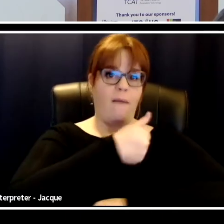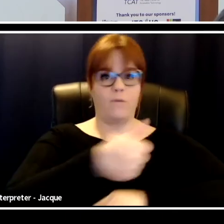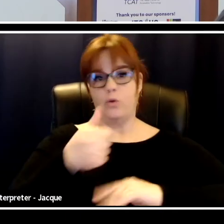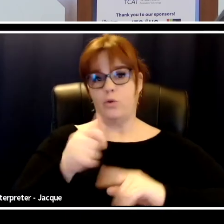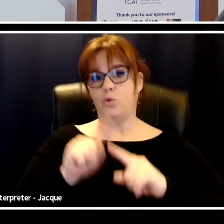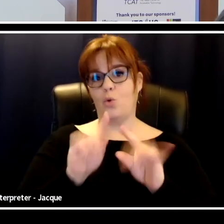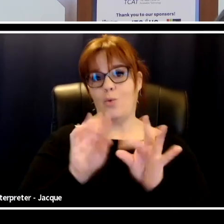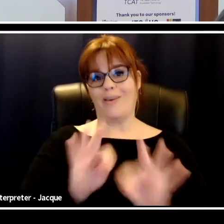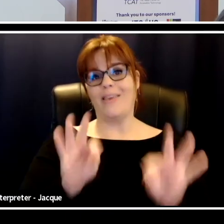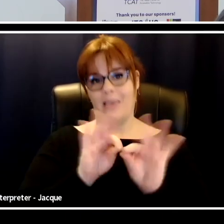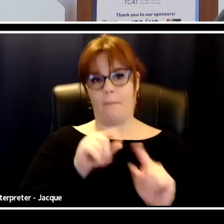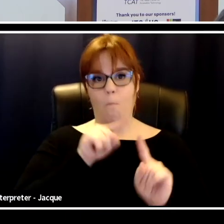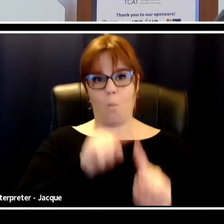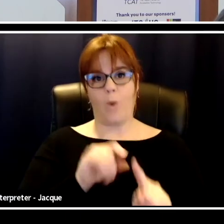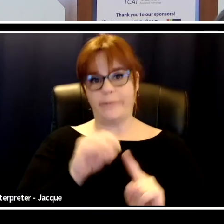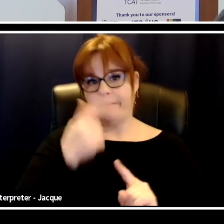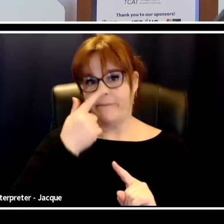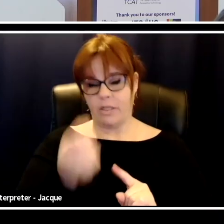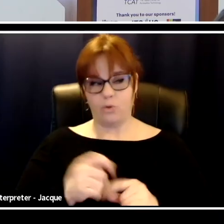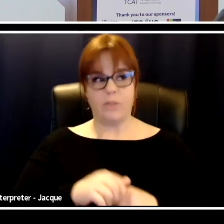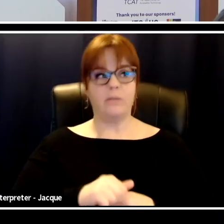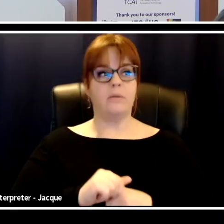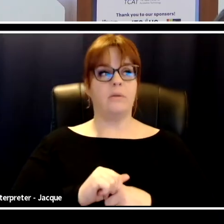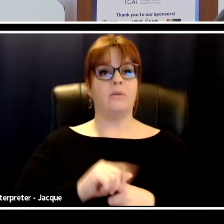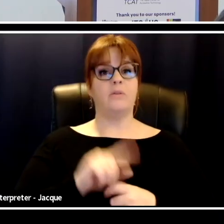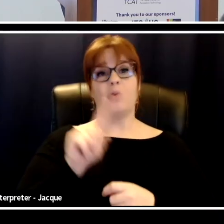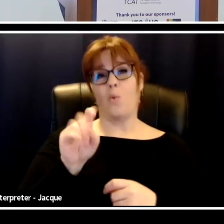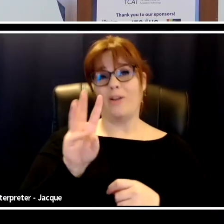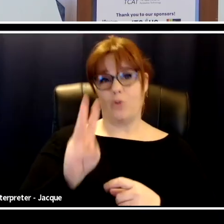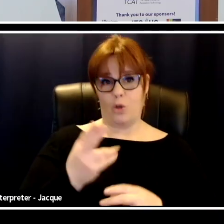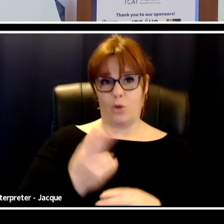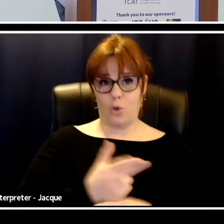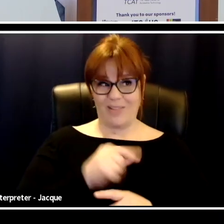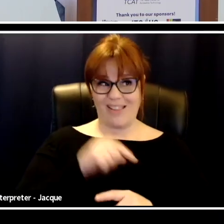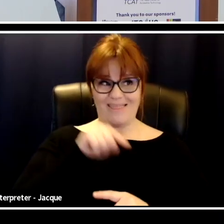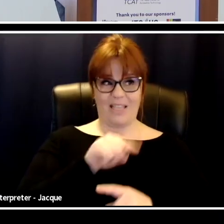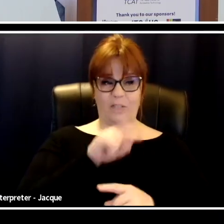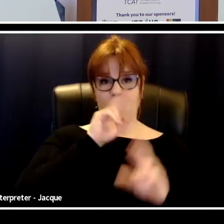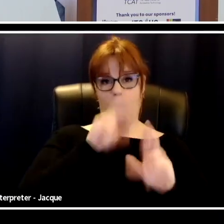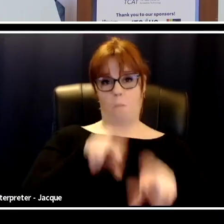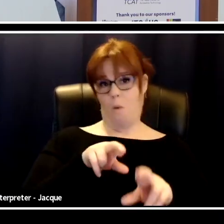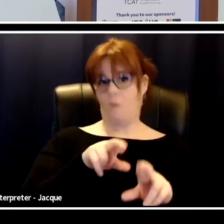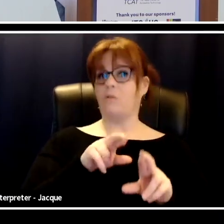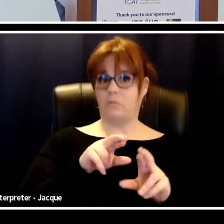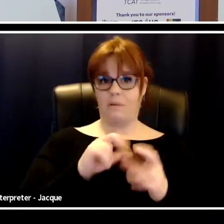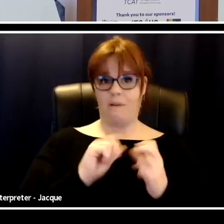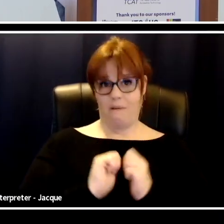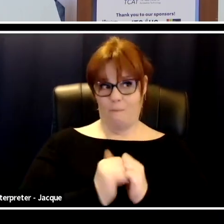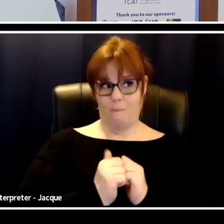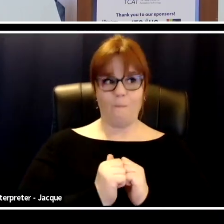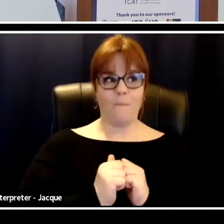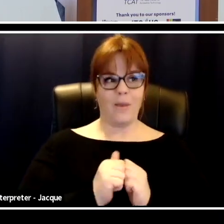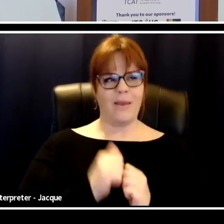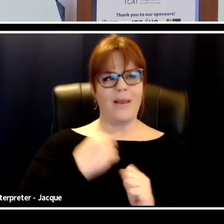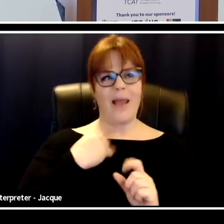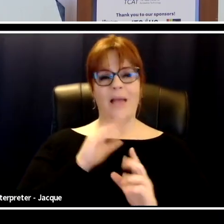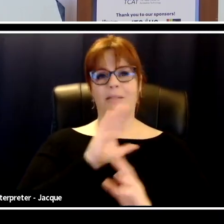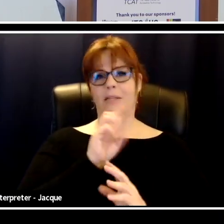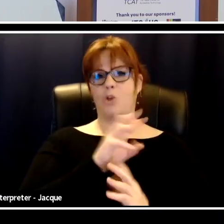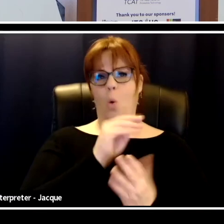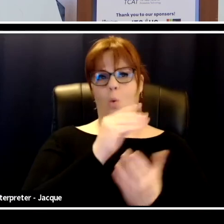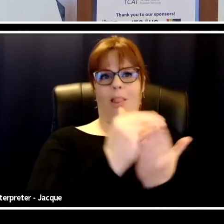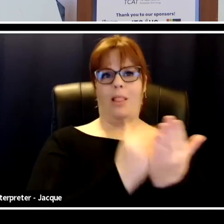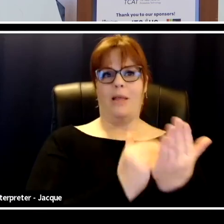interest. And so question 6 is basically using the QA/QC report, and it's got its own list down